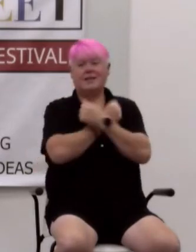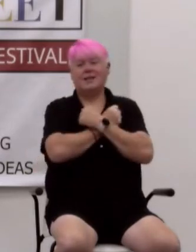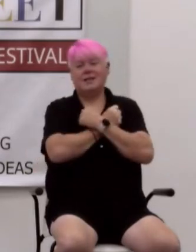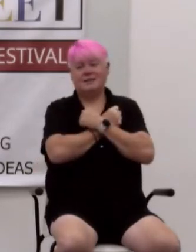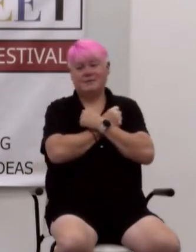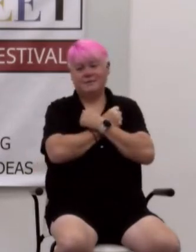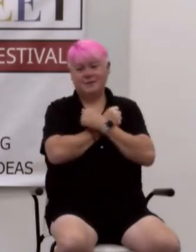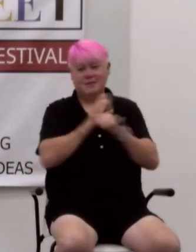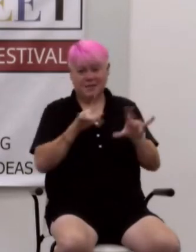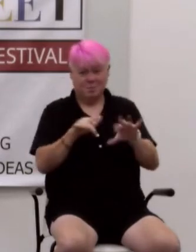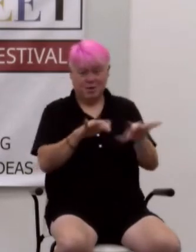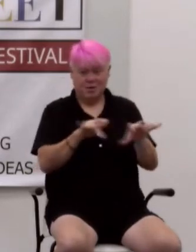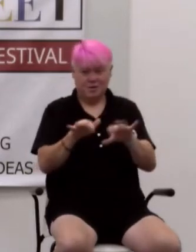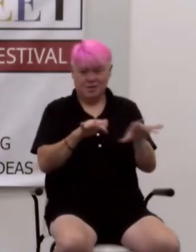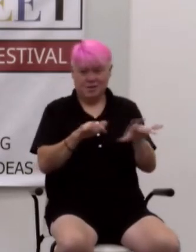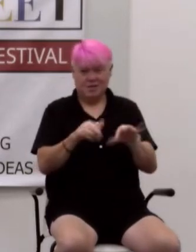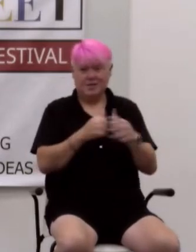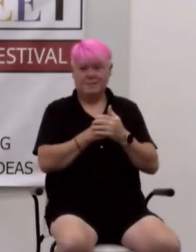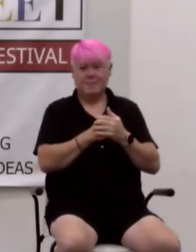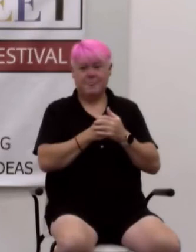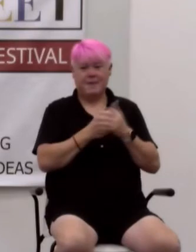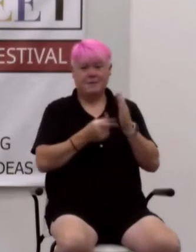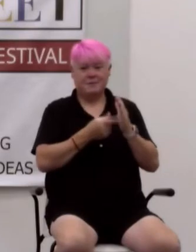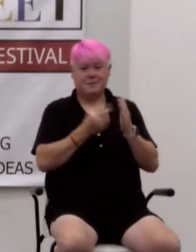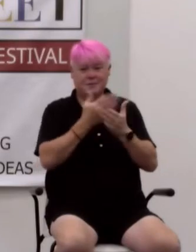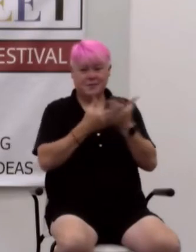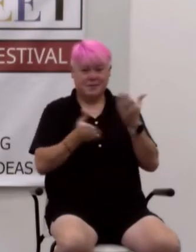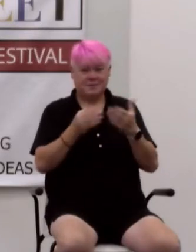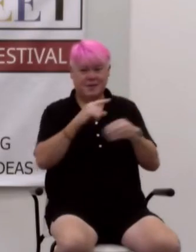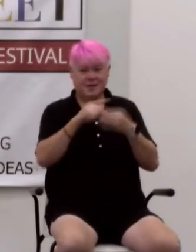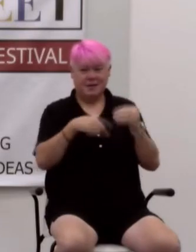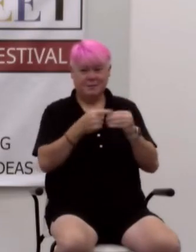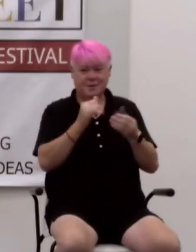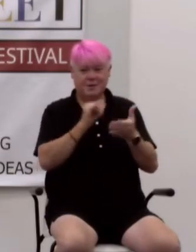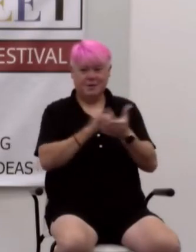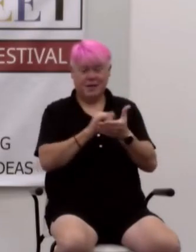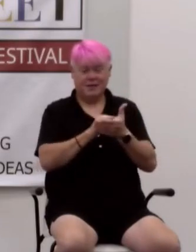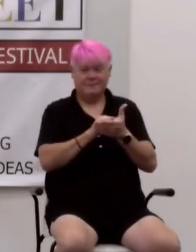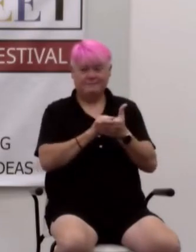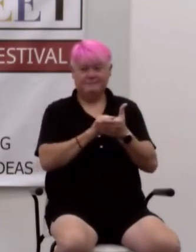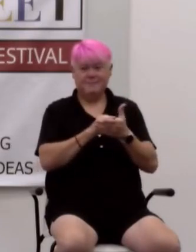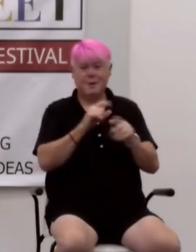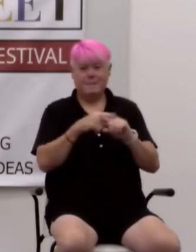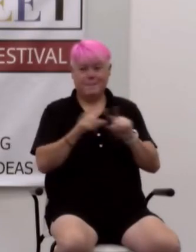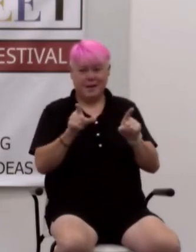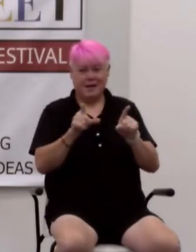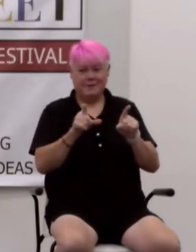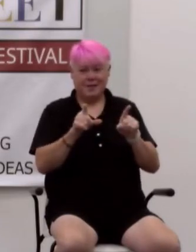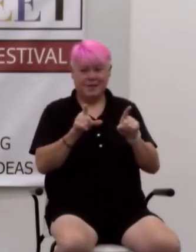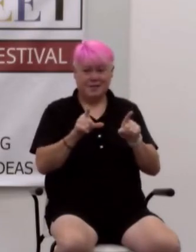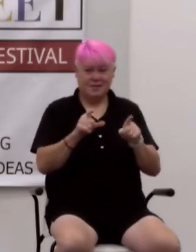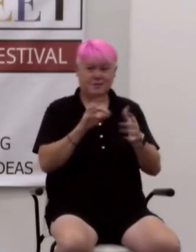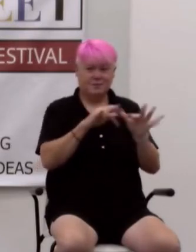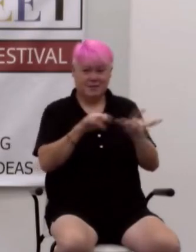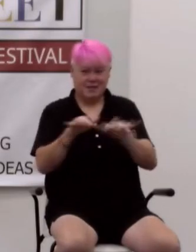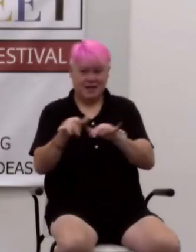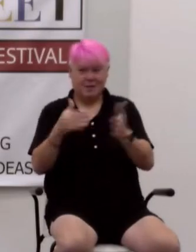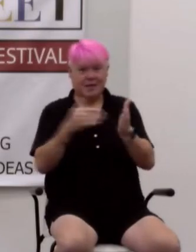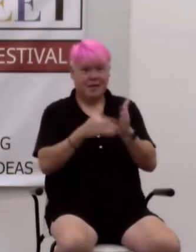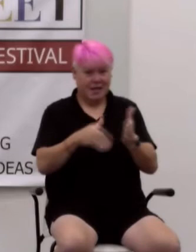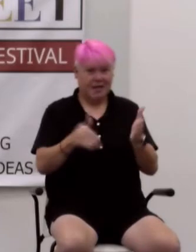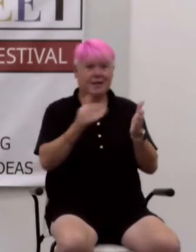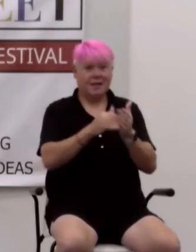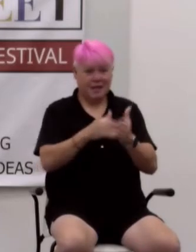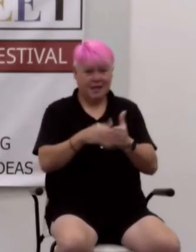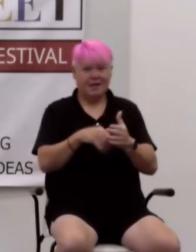loved typewriters. There's something lovely about using a typewriter, but having to retype a 10-page story again because